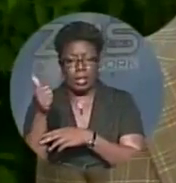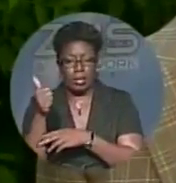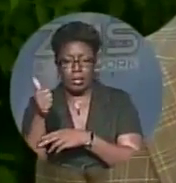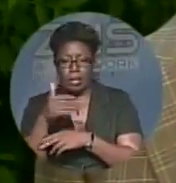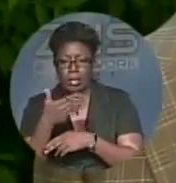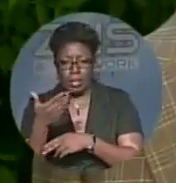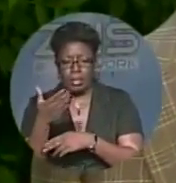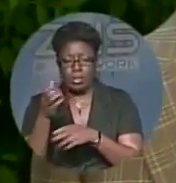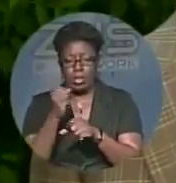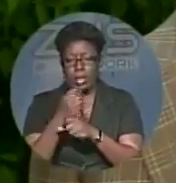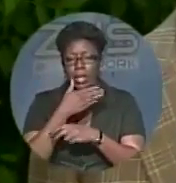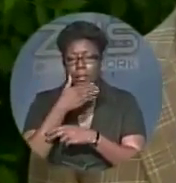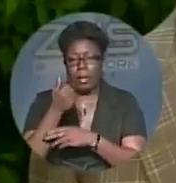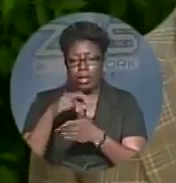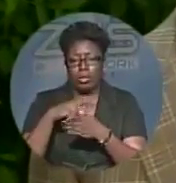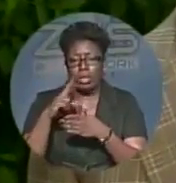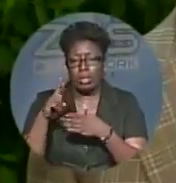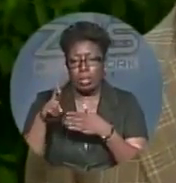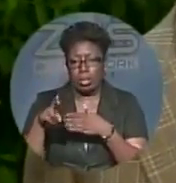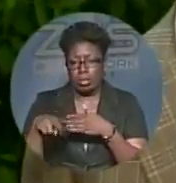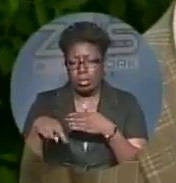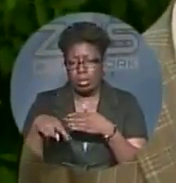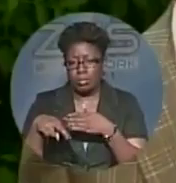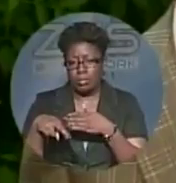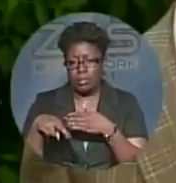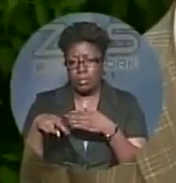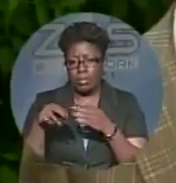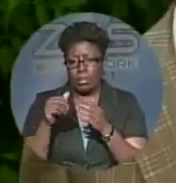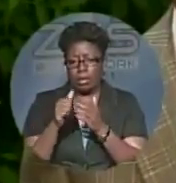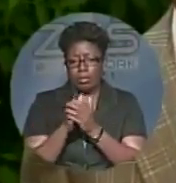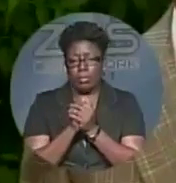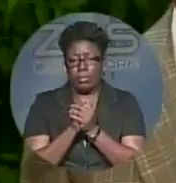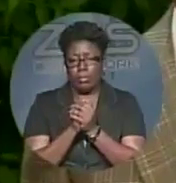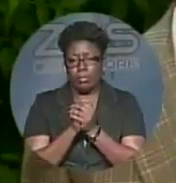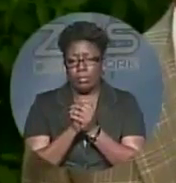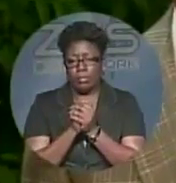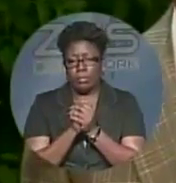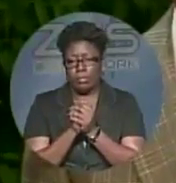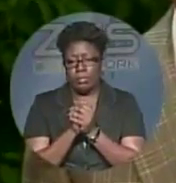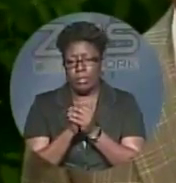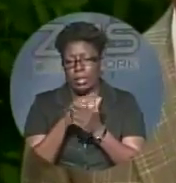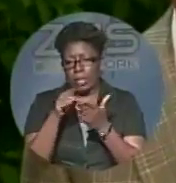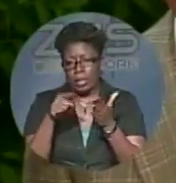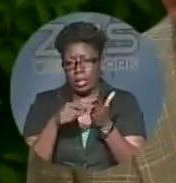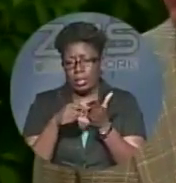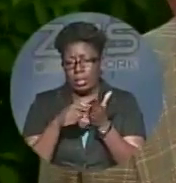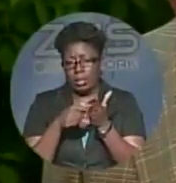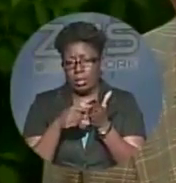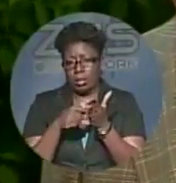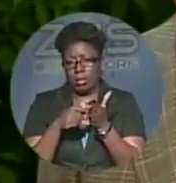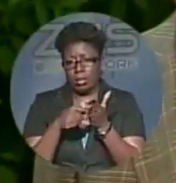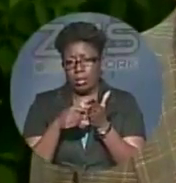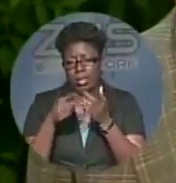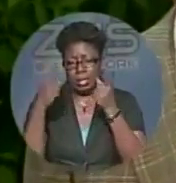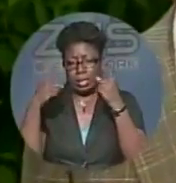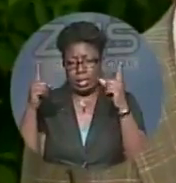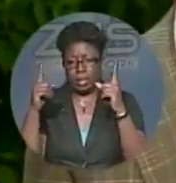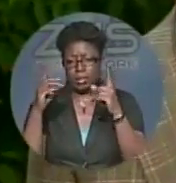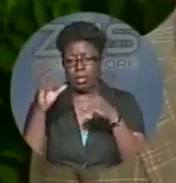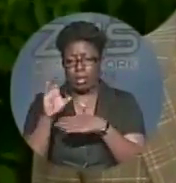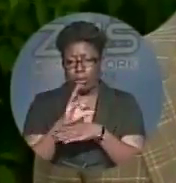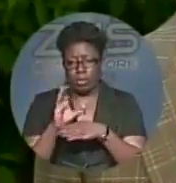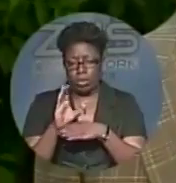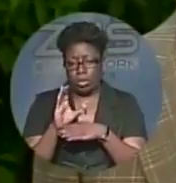results in terms of rewards for the kids. This seems to be very successful. The coaches, none of